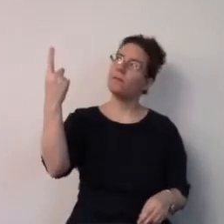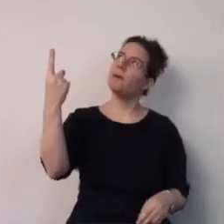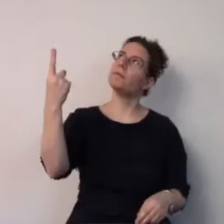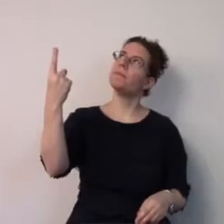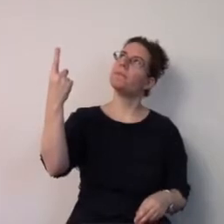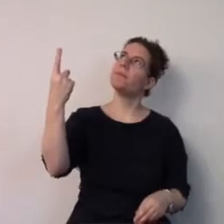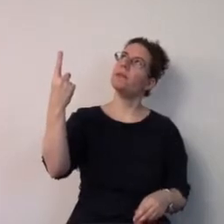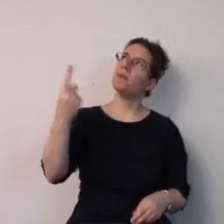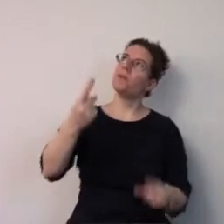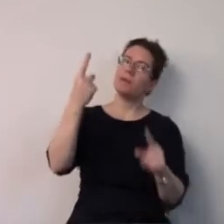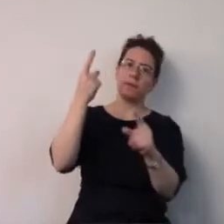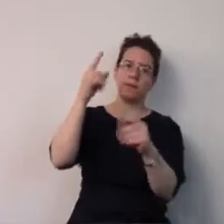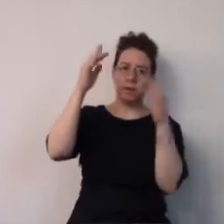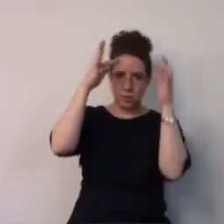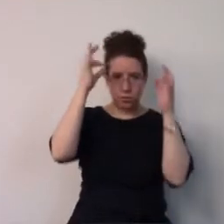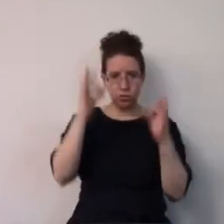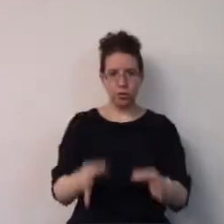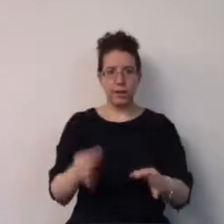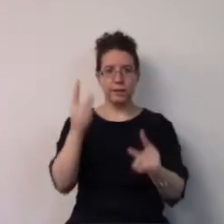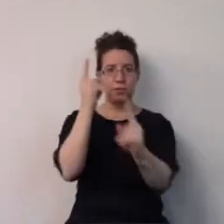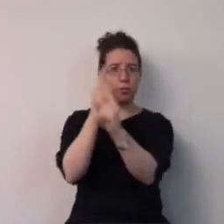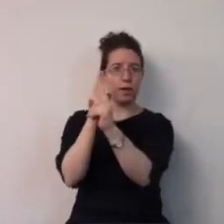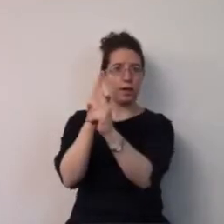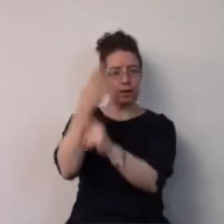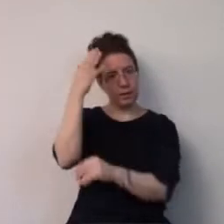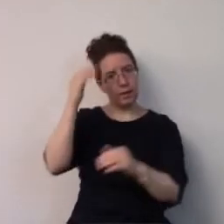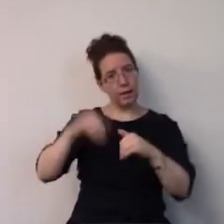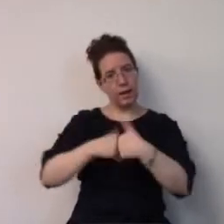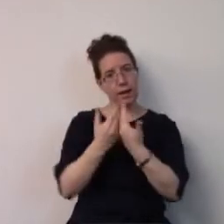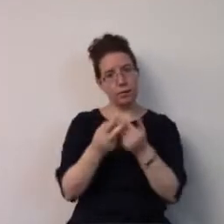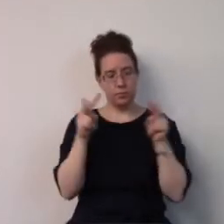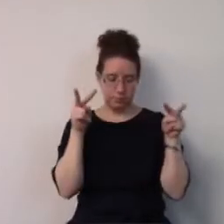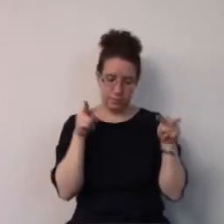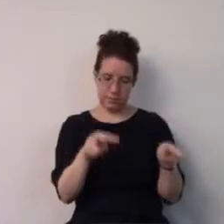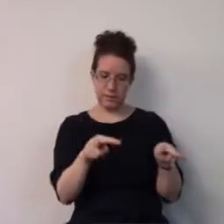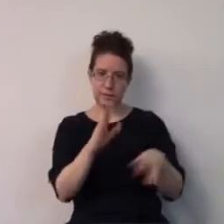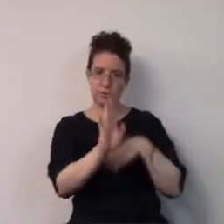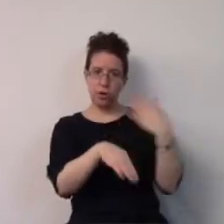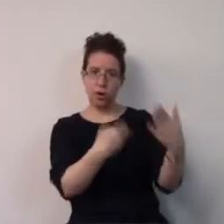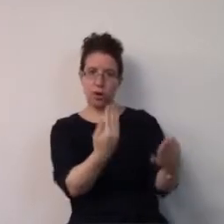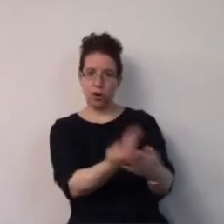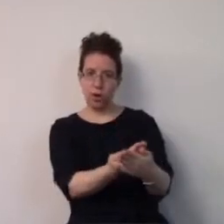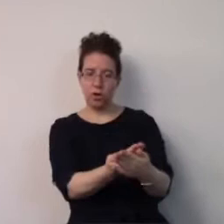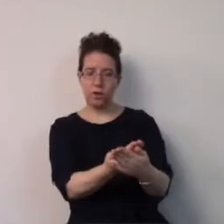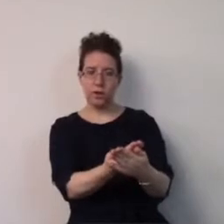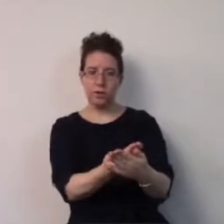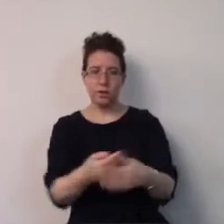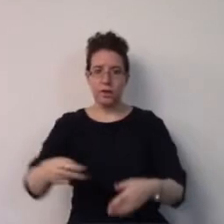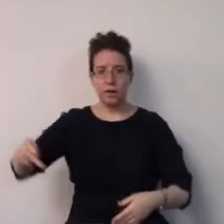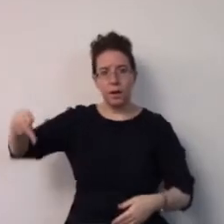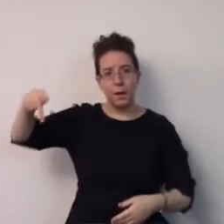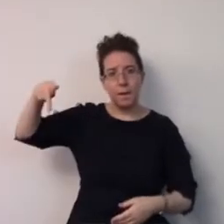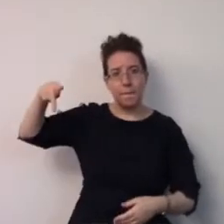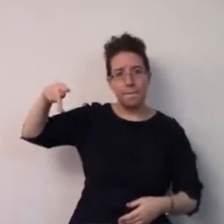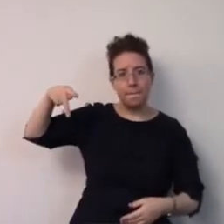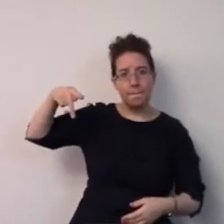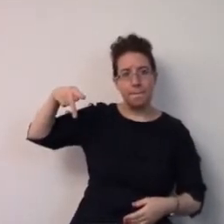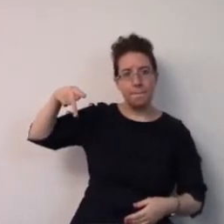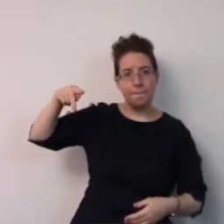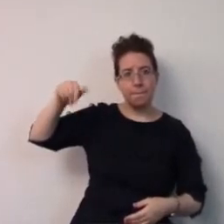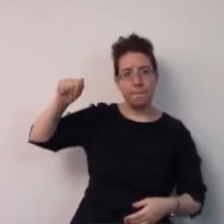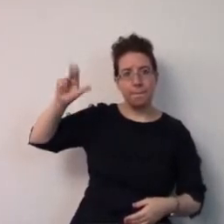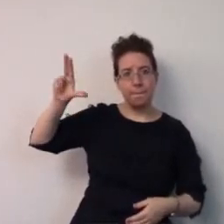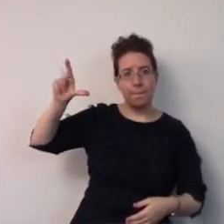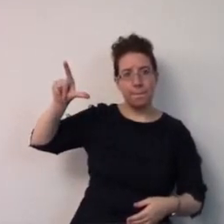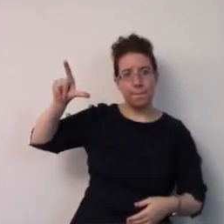angles. So Paul admonishes his disciple to watch that he is not deceived like those in verse 3